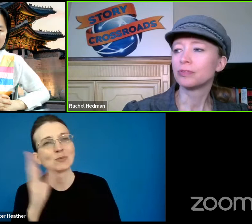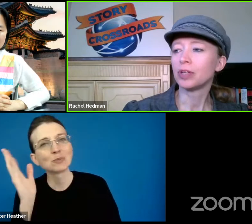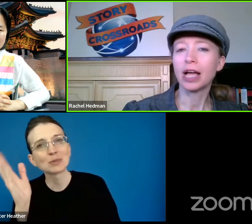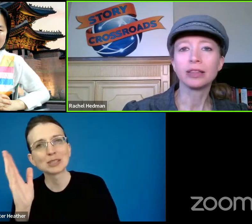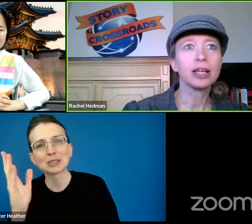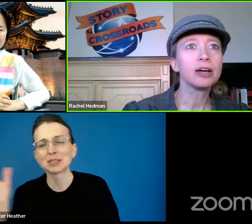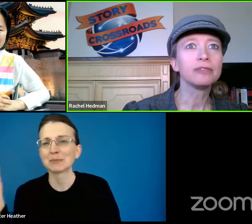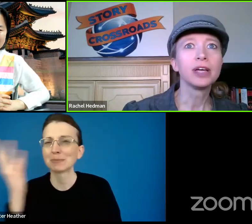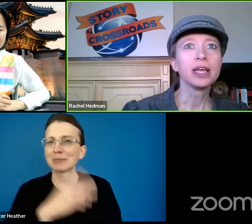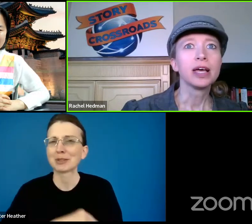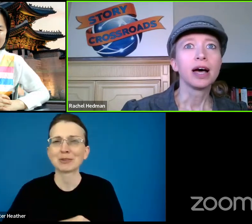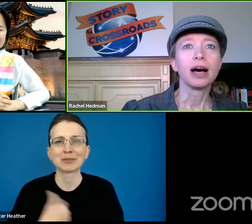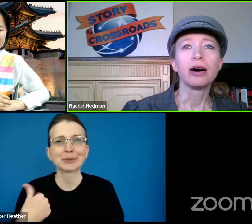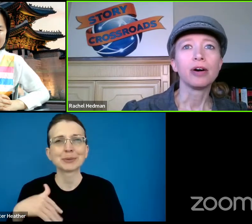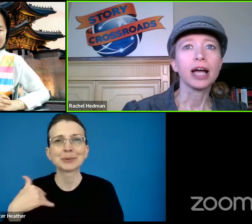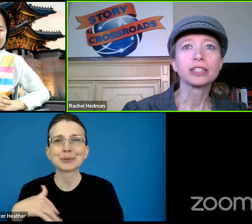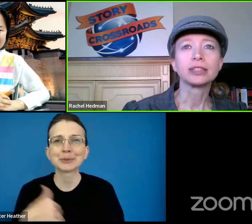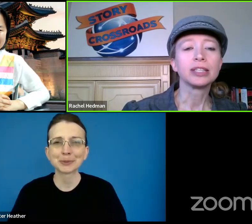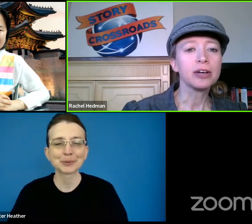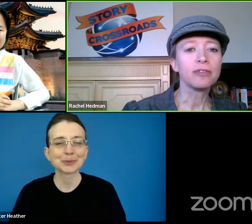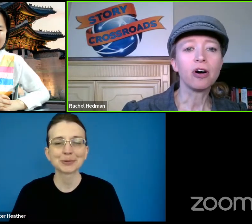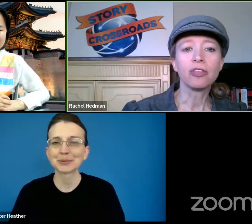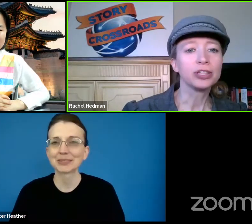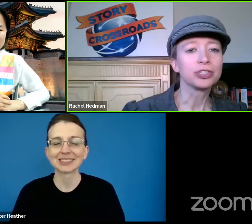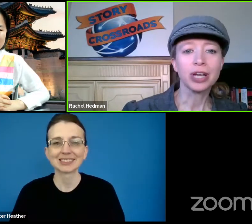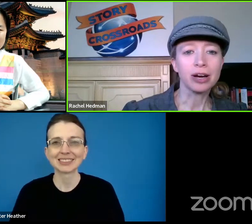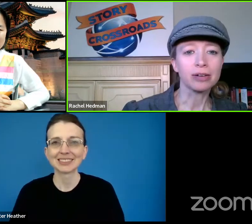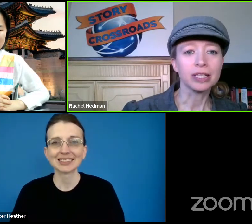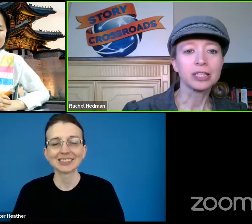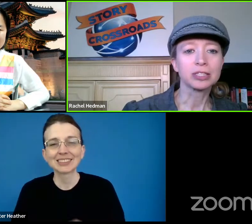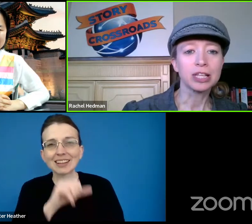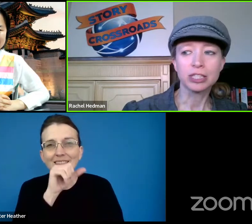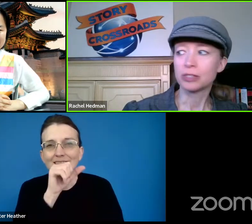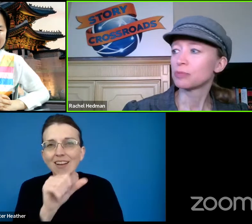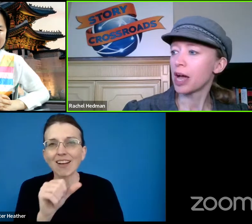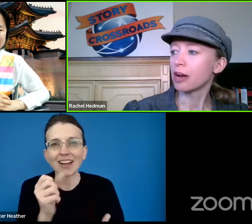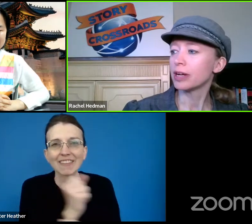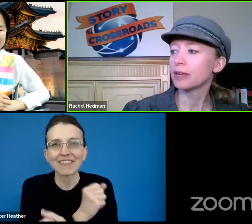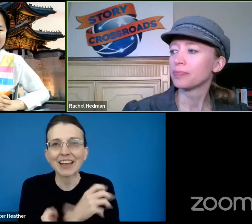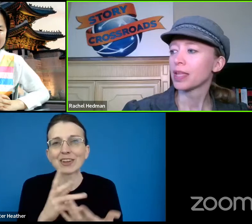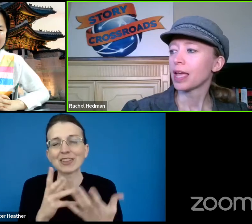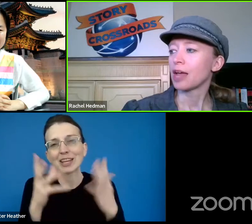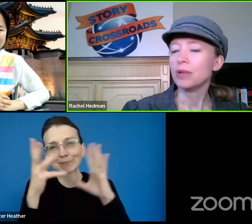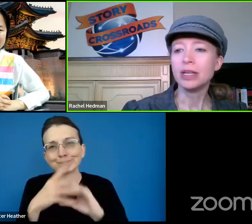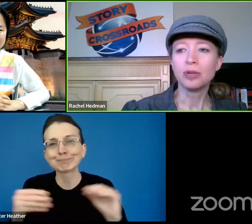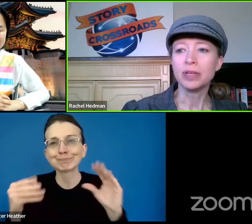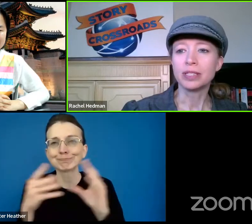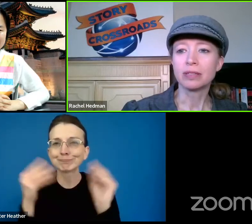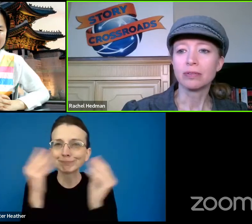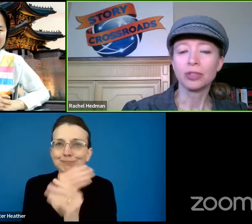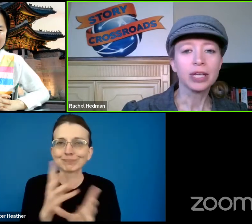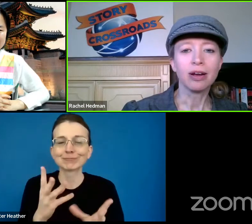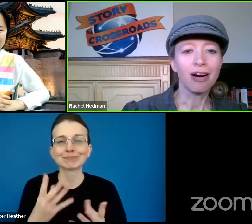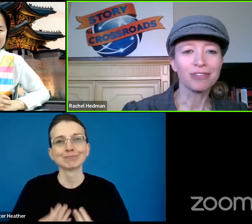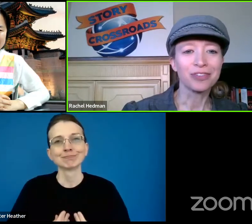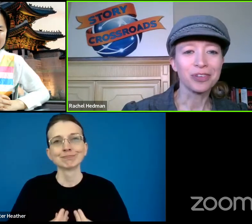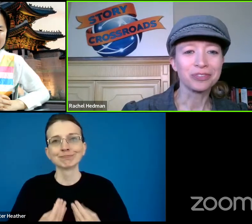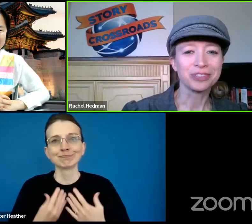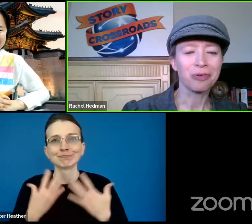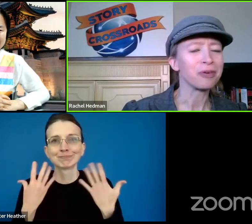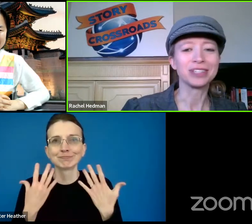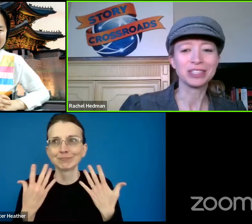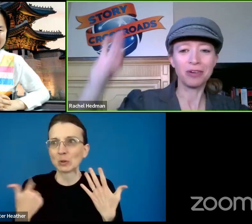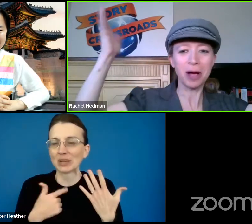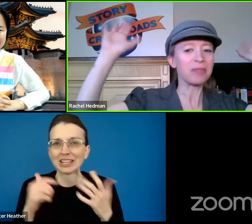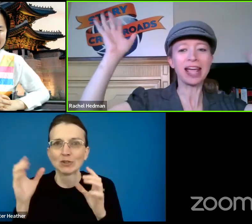Beautiful, beautiful. I just love all that you shared. It's inspiring. And we need to be looking hard for